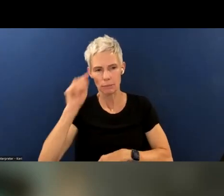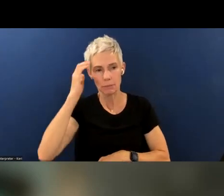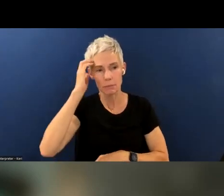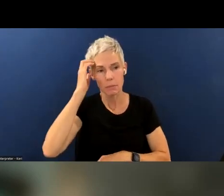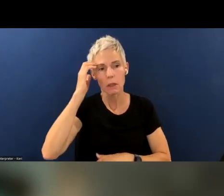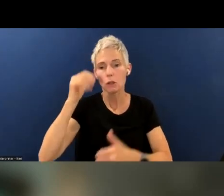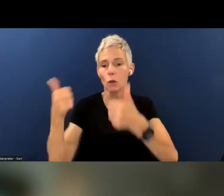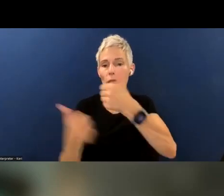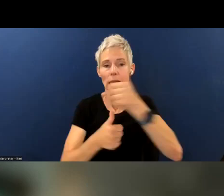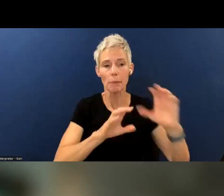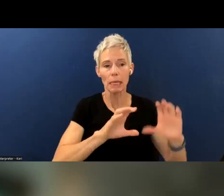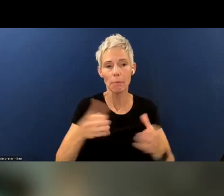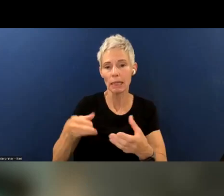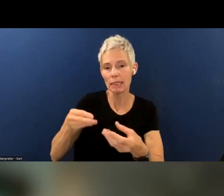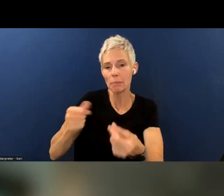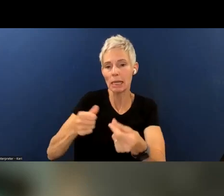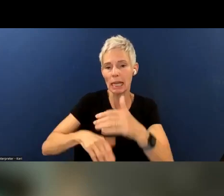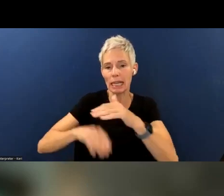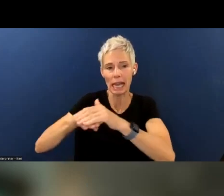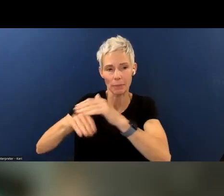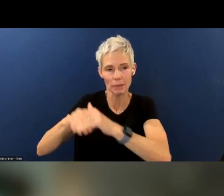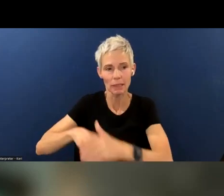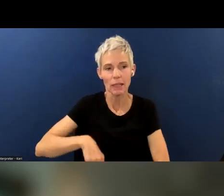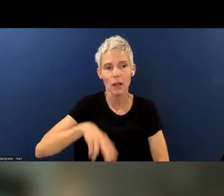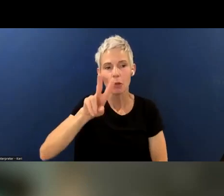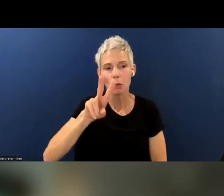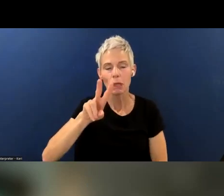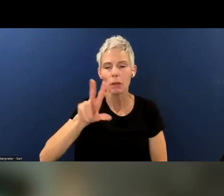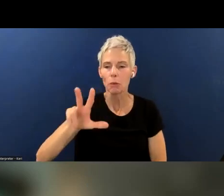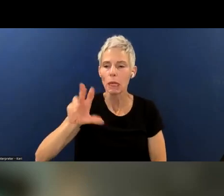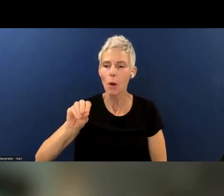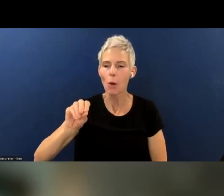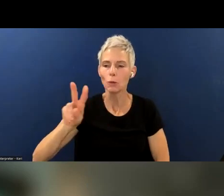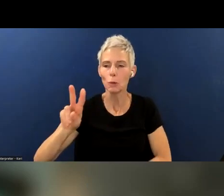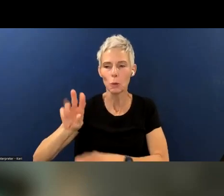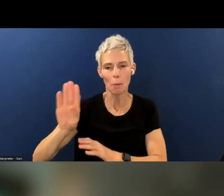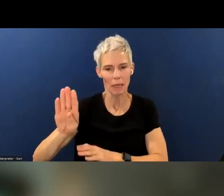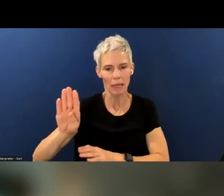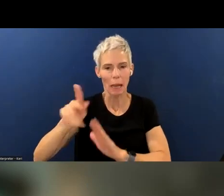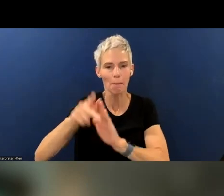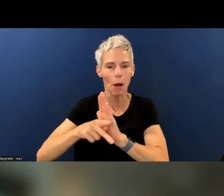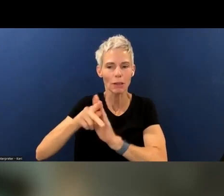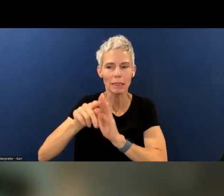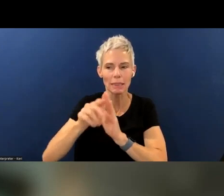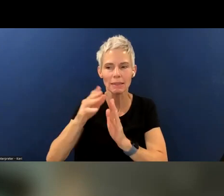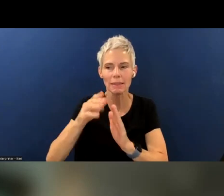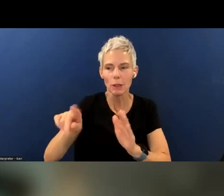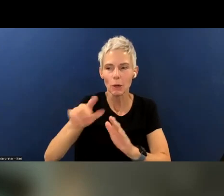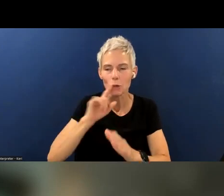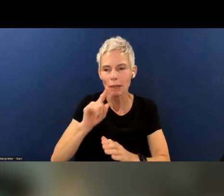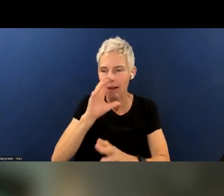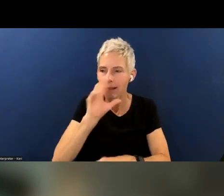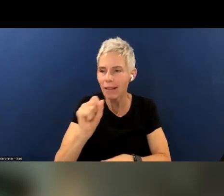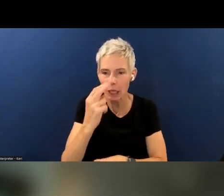subcommittee spending caps, also known as 302Bs for the policy nerds here on the call. That really sets